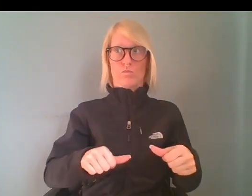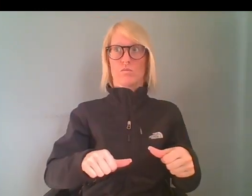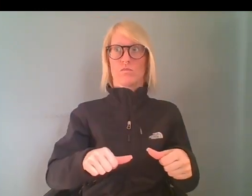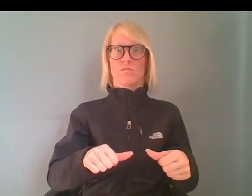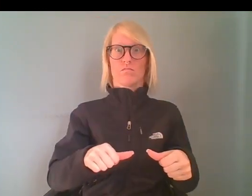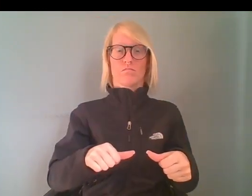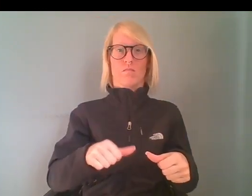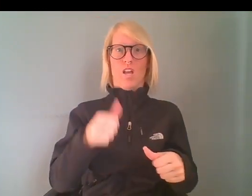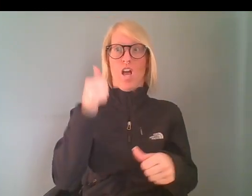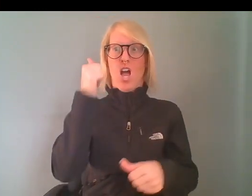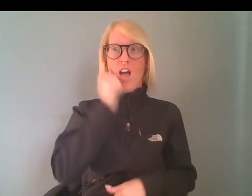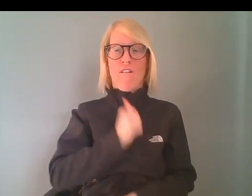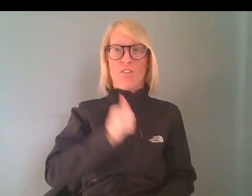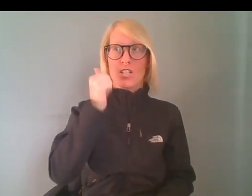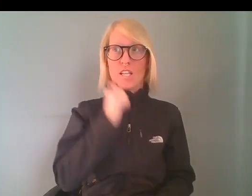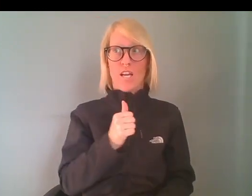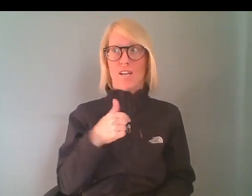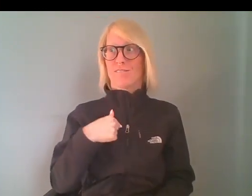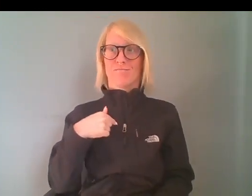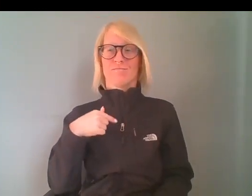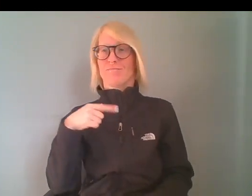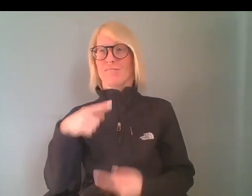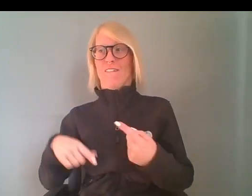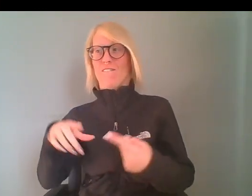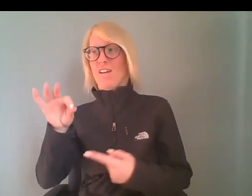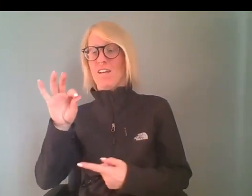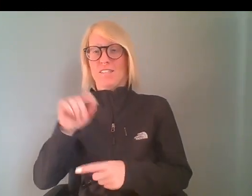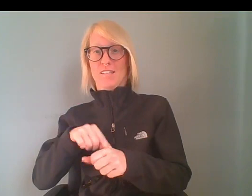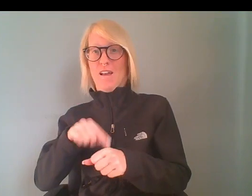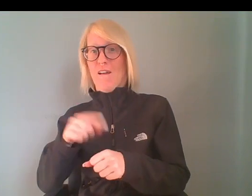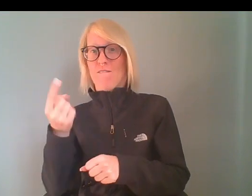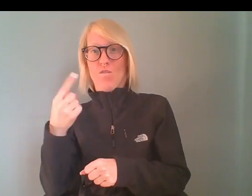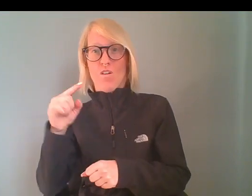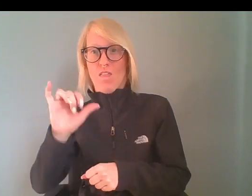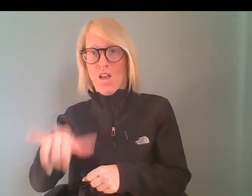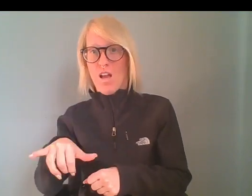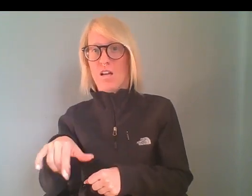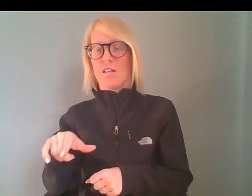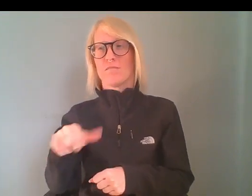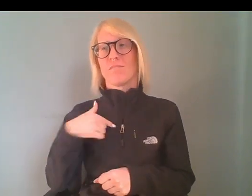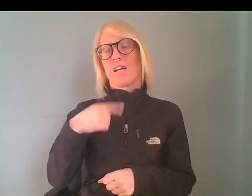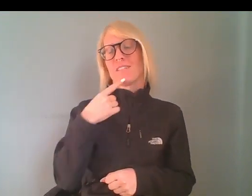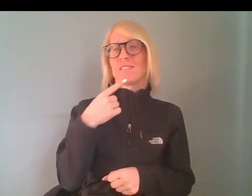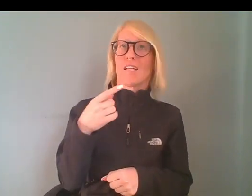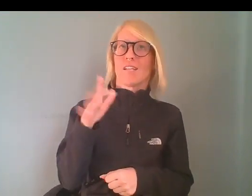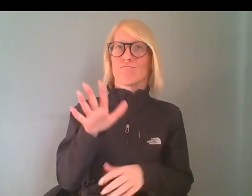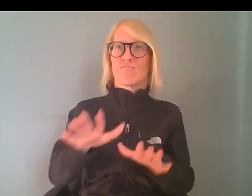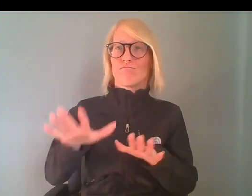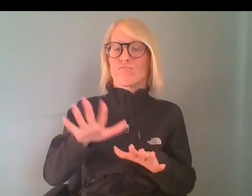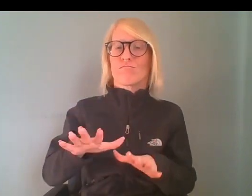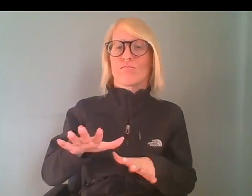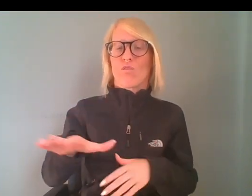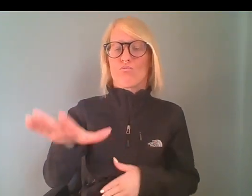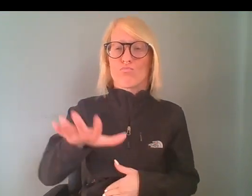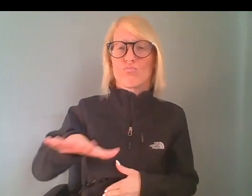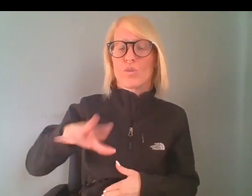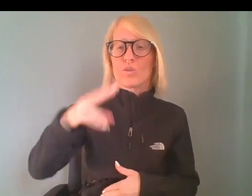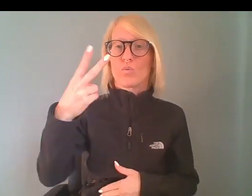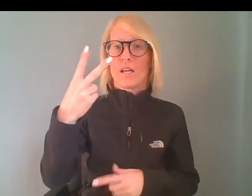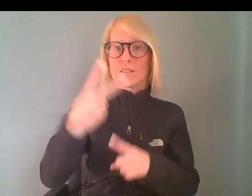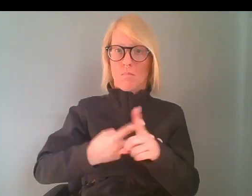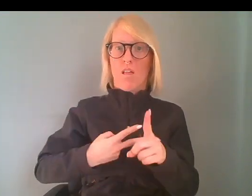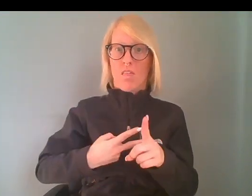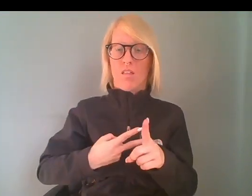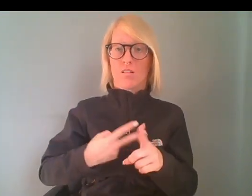to do that for me personally. I'd say maybe twice a month, just so it doesn't get old and stale and you have that people